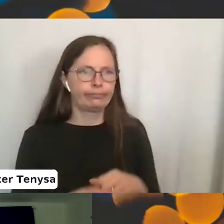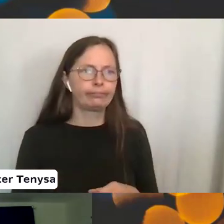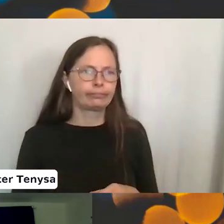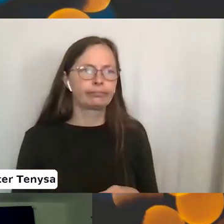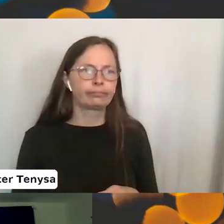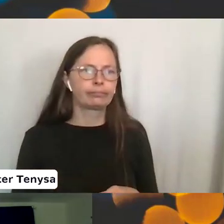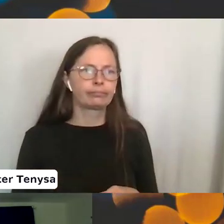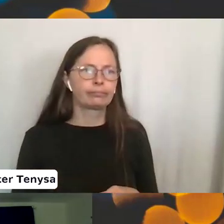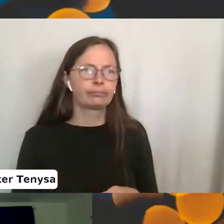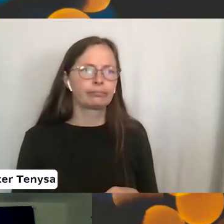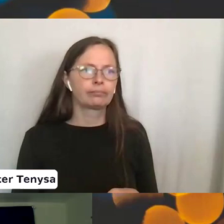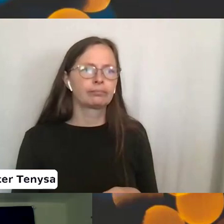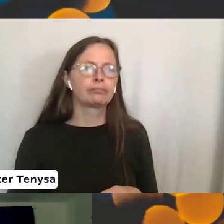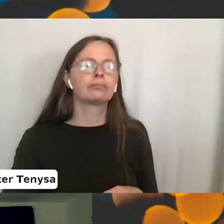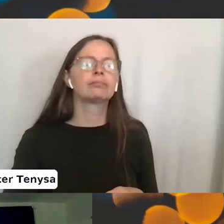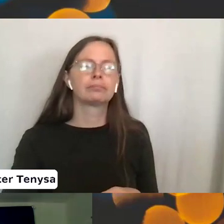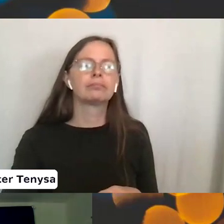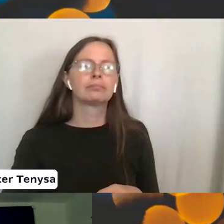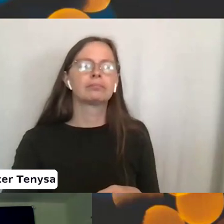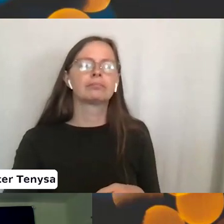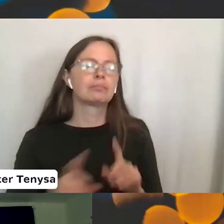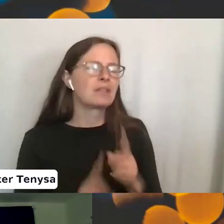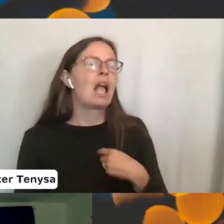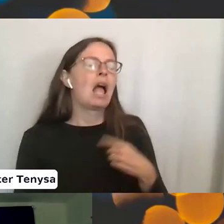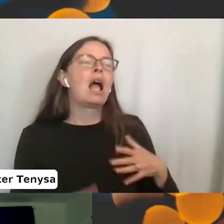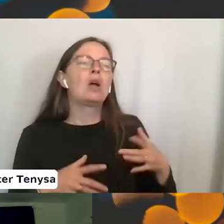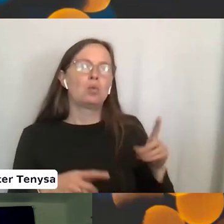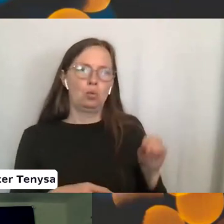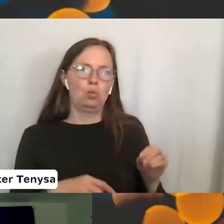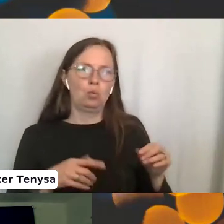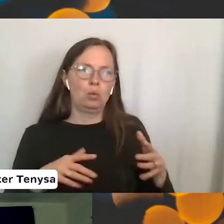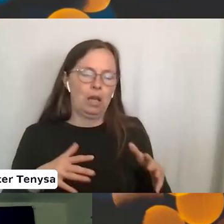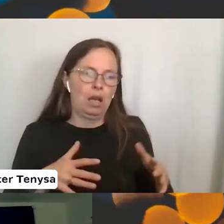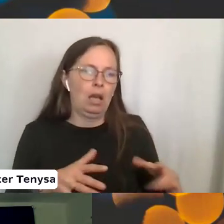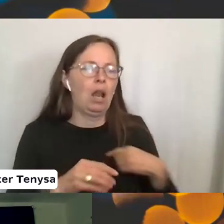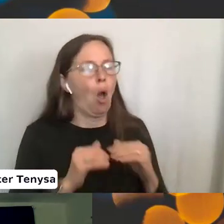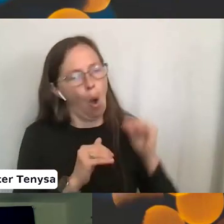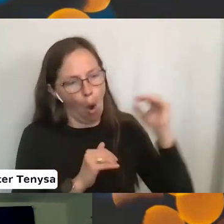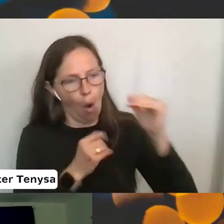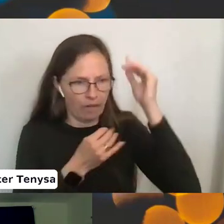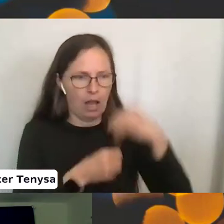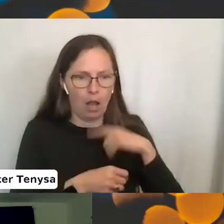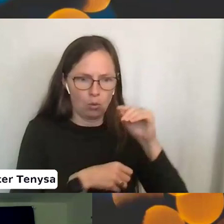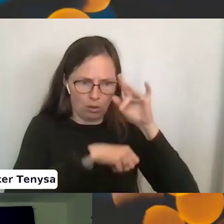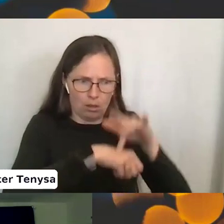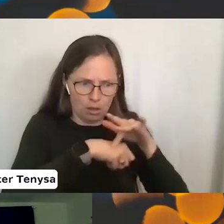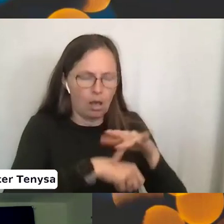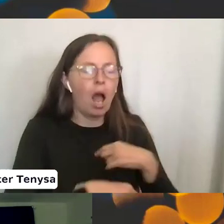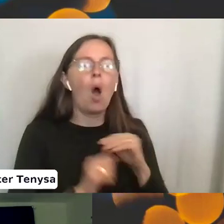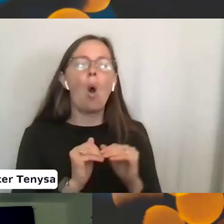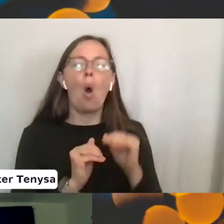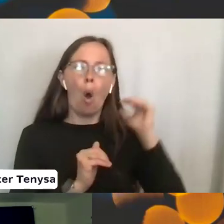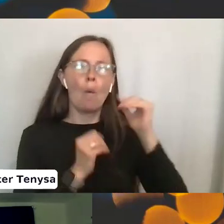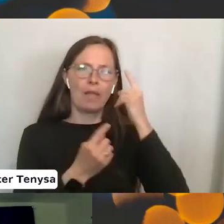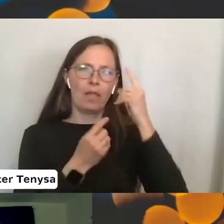But I am an anxious overthinker, and I do hyperfixate. I overthink